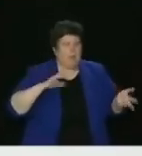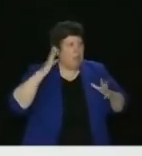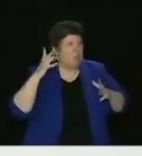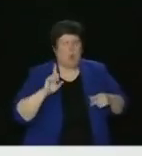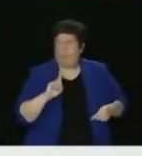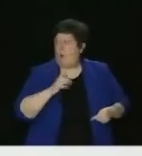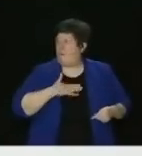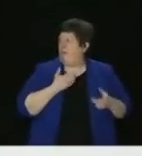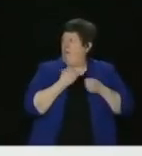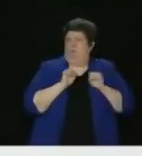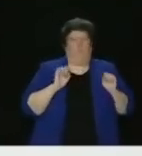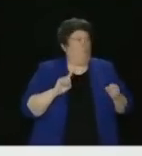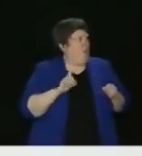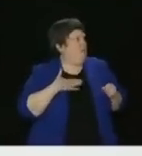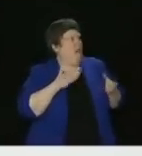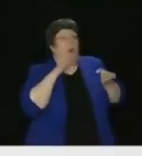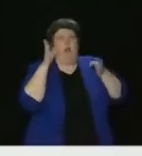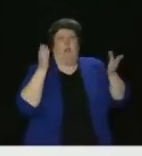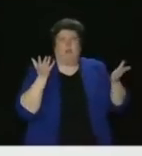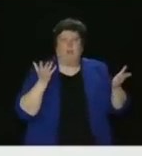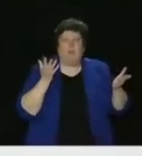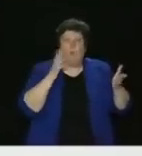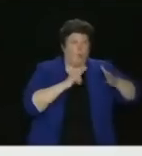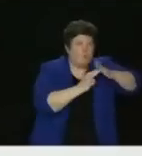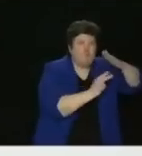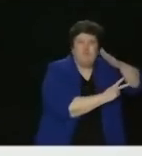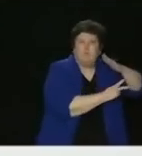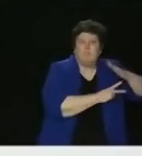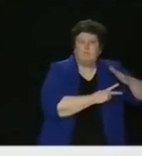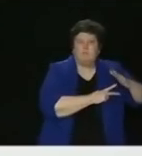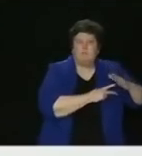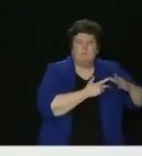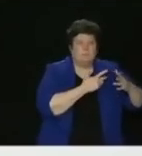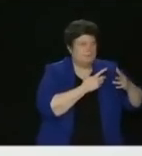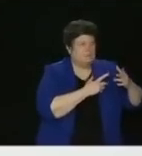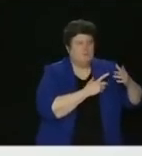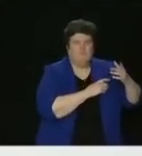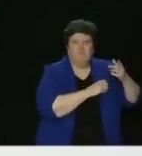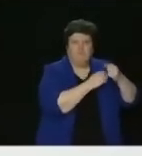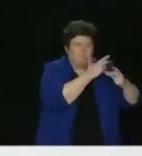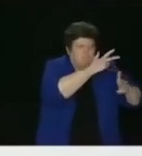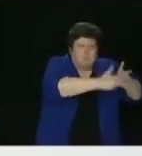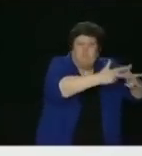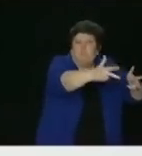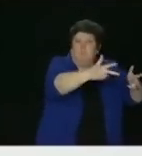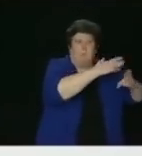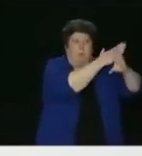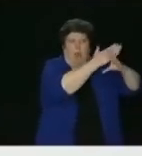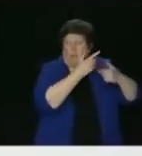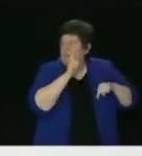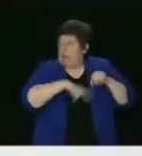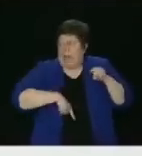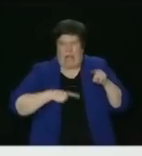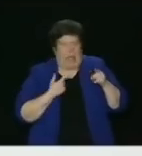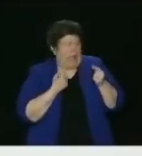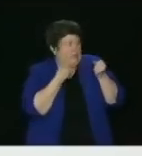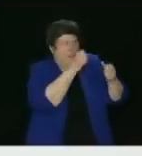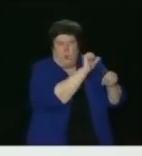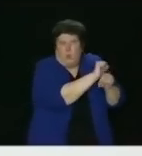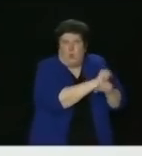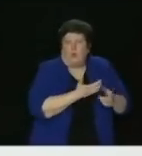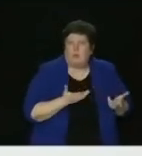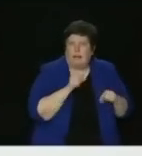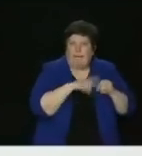because borders are being blockaded that are providing people that are preventing people from doing their jobs and